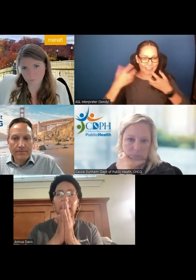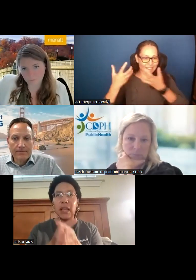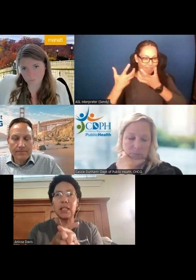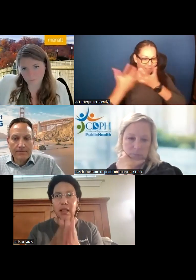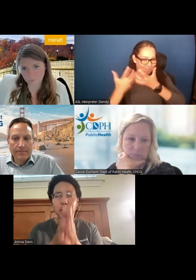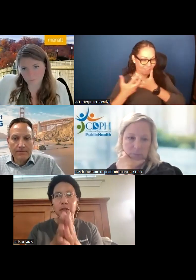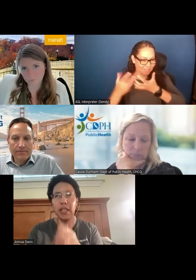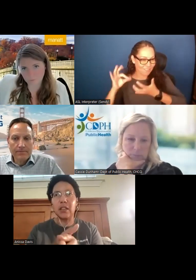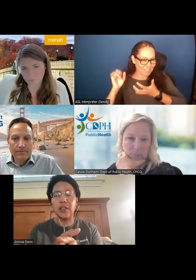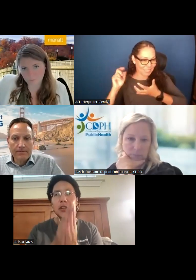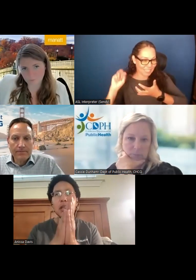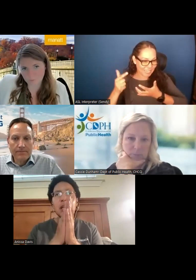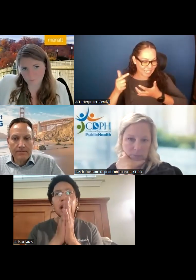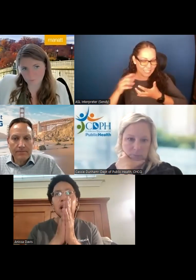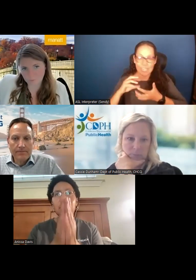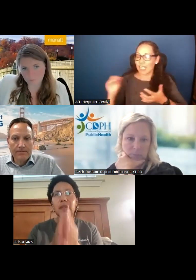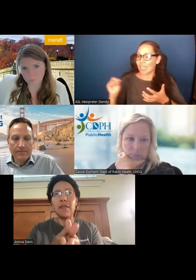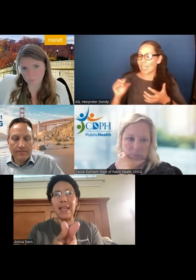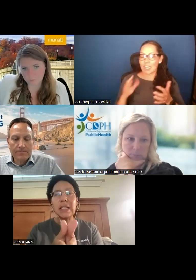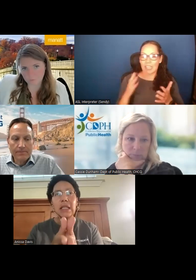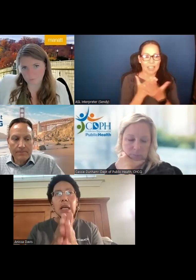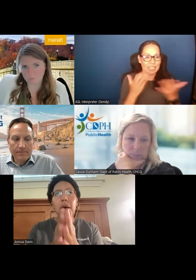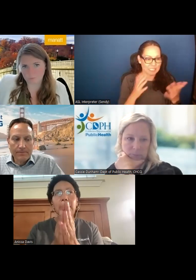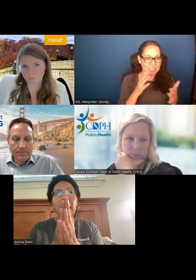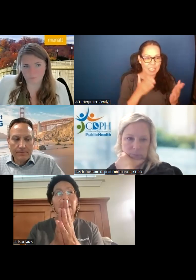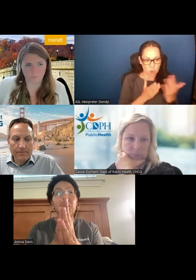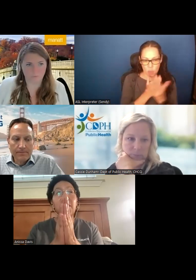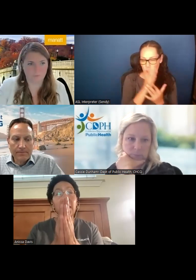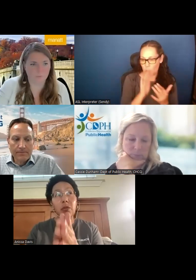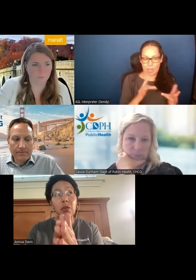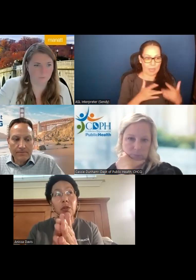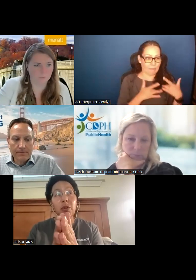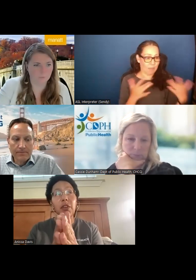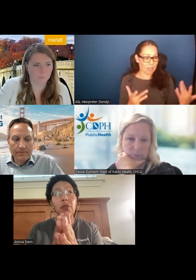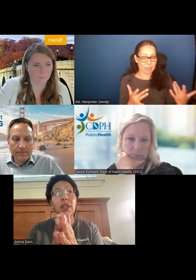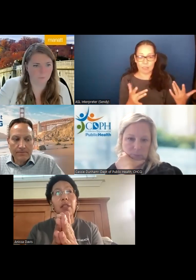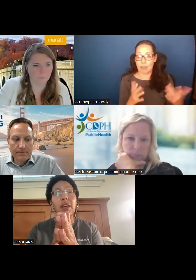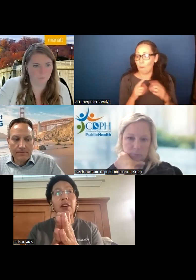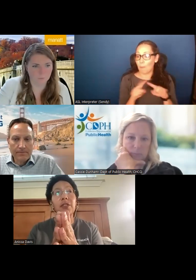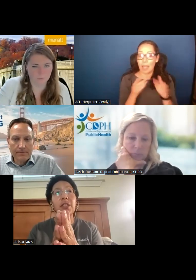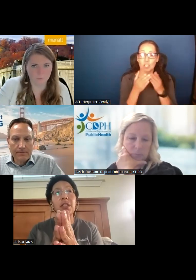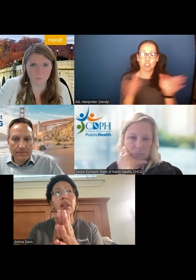things that went into this particular event. But in general, so